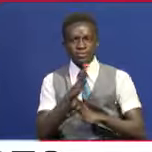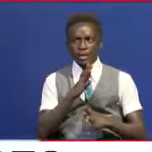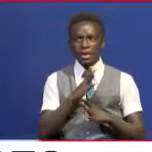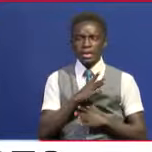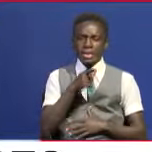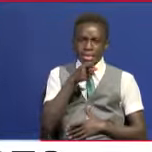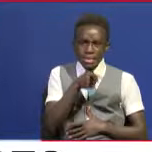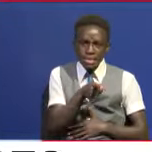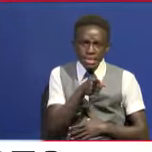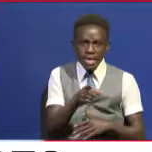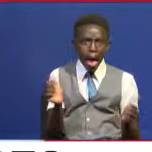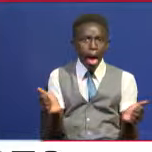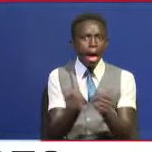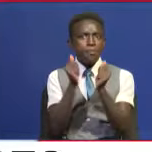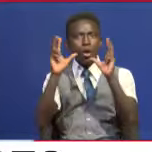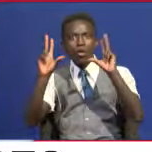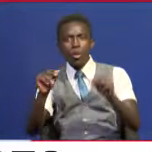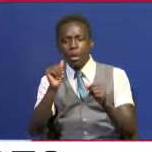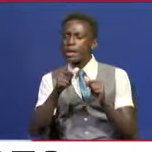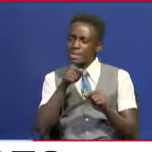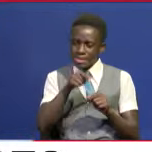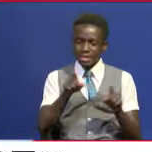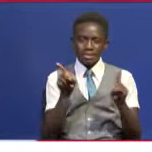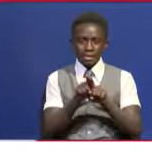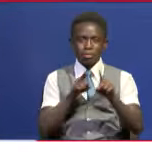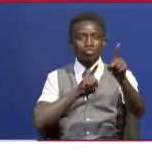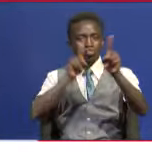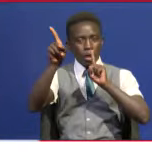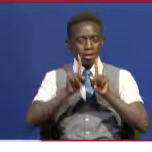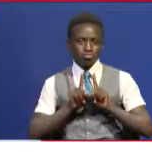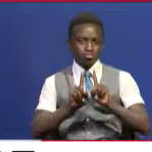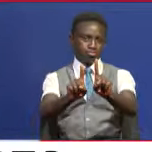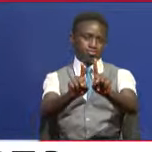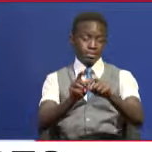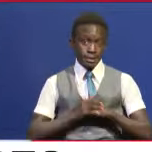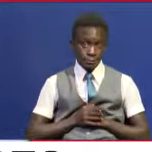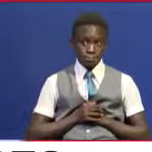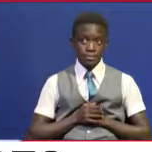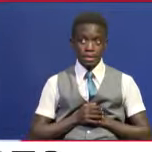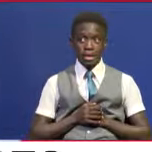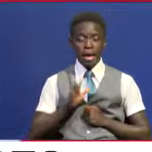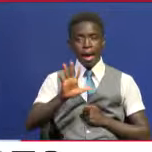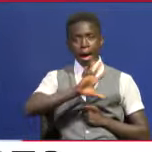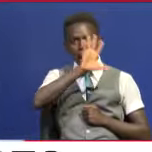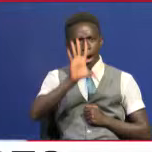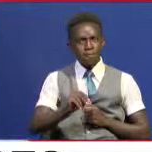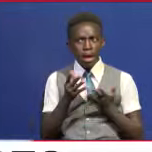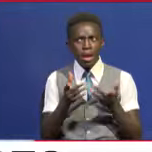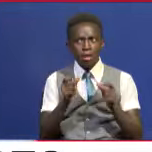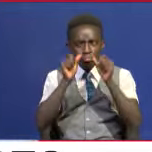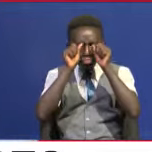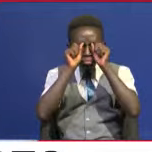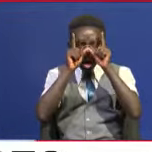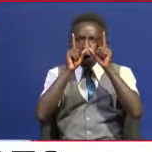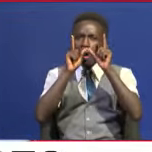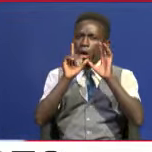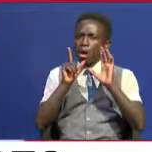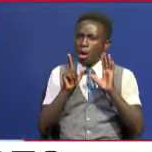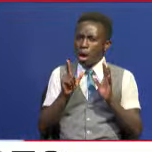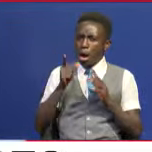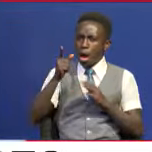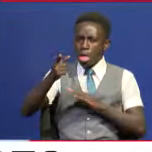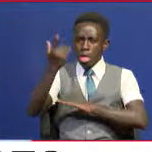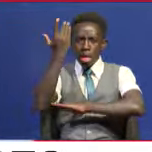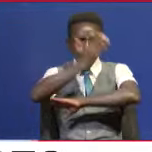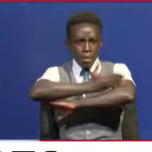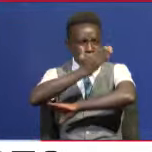a journey. Africa is waking up, and Africa is realizing these boundaries are not really serving us when it comes especially